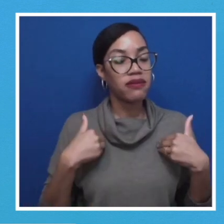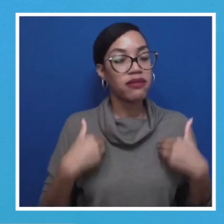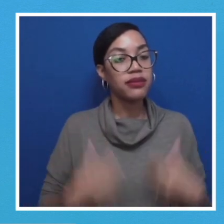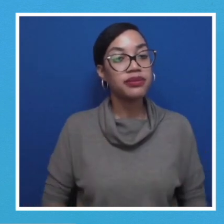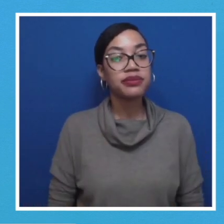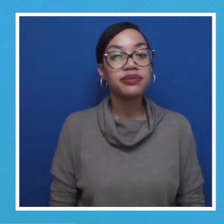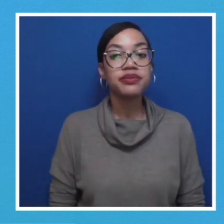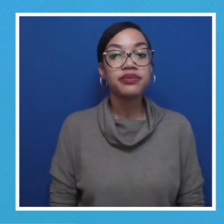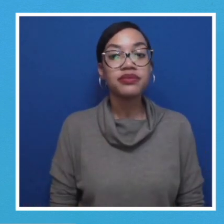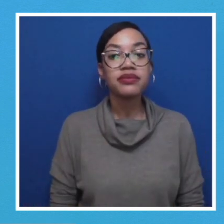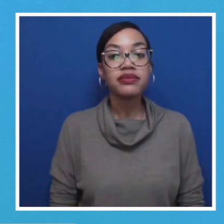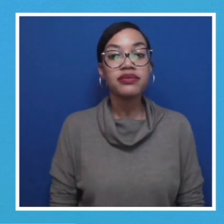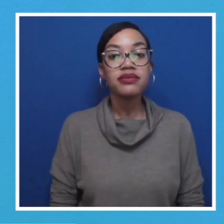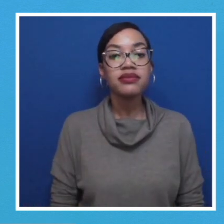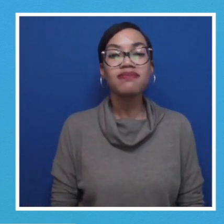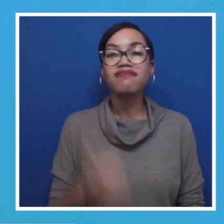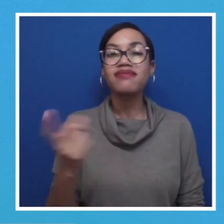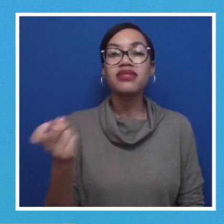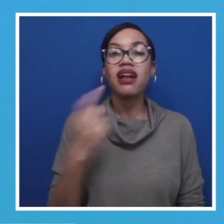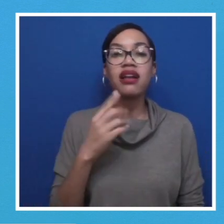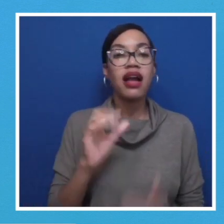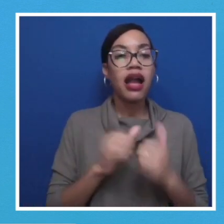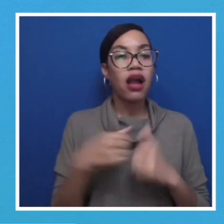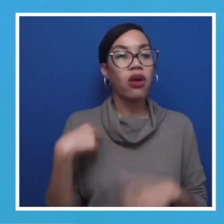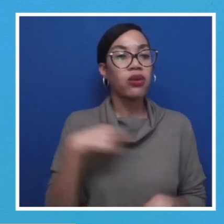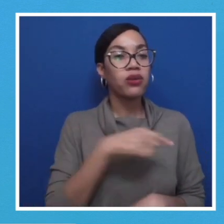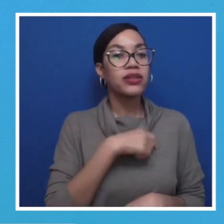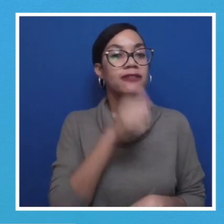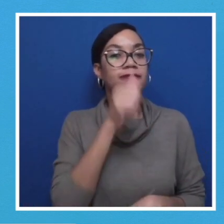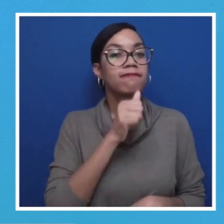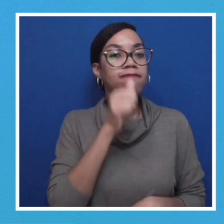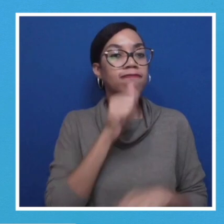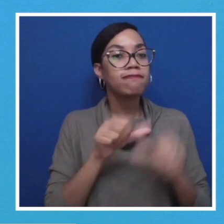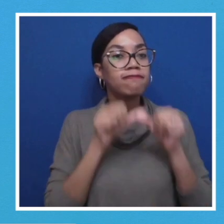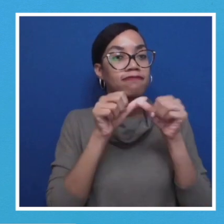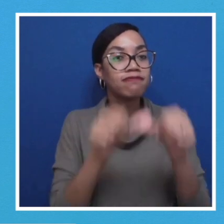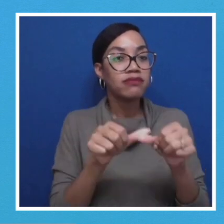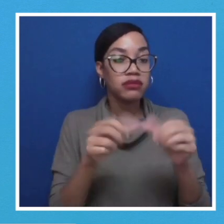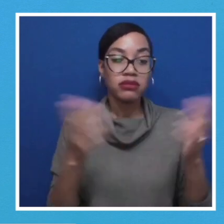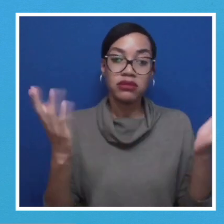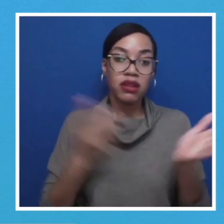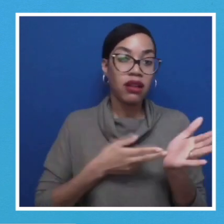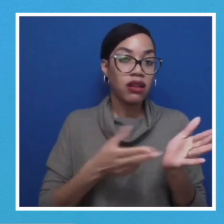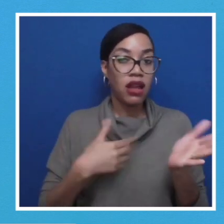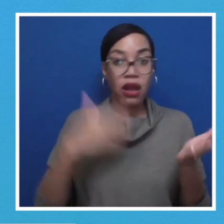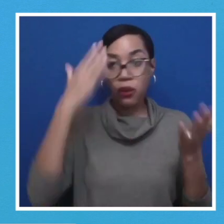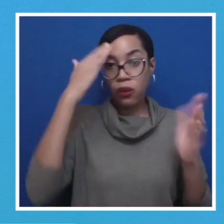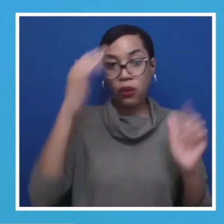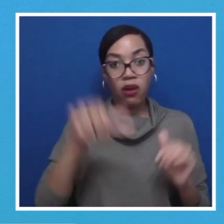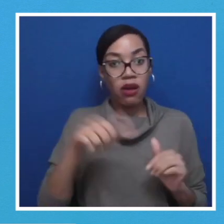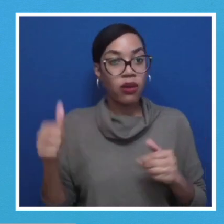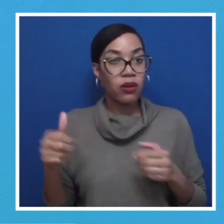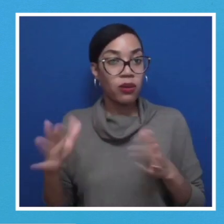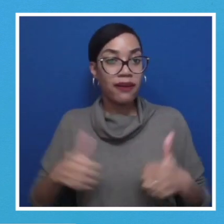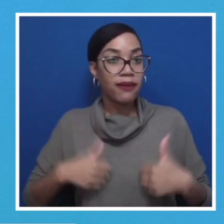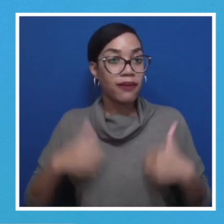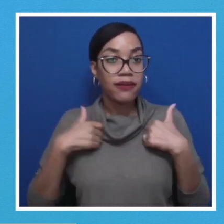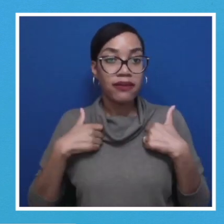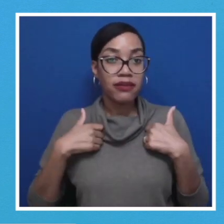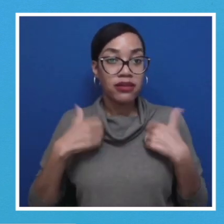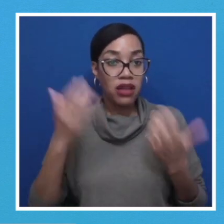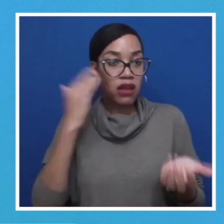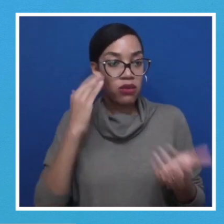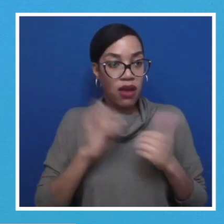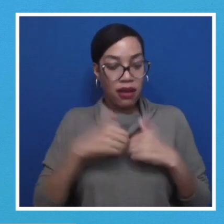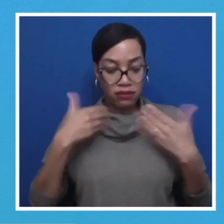They ask, how do we endure it? I don't know anything else except to be Wet'suwet'en. I don't know anything else except to be Chief